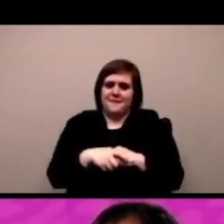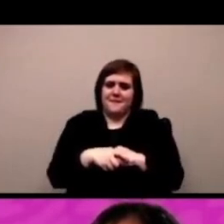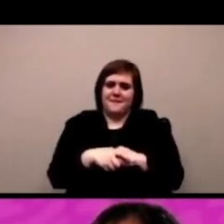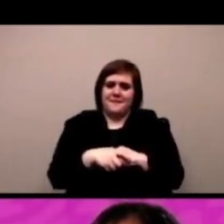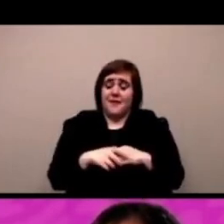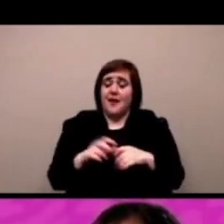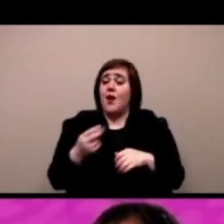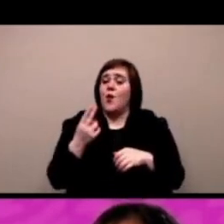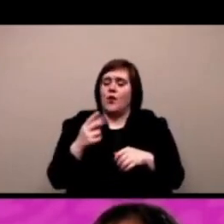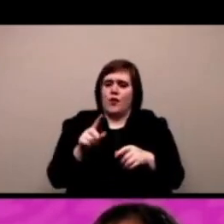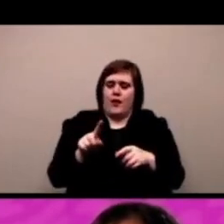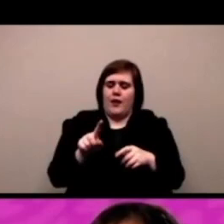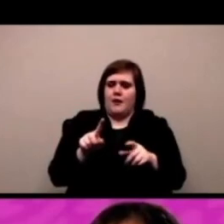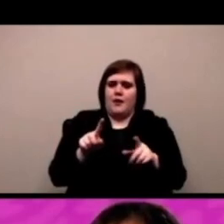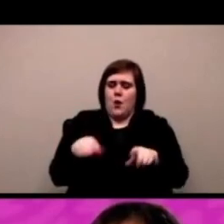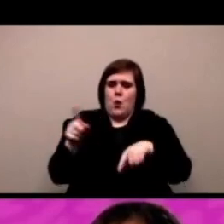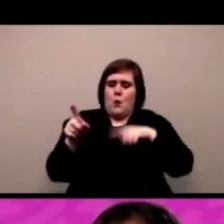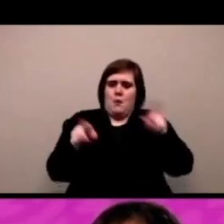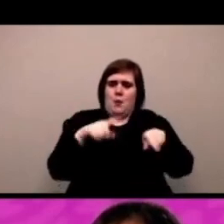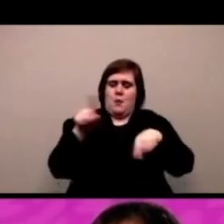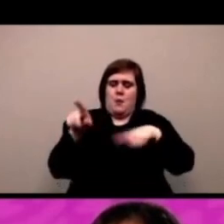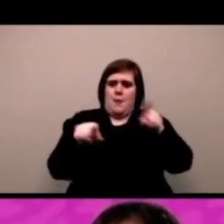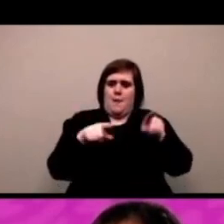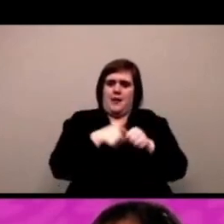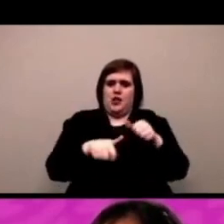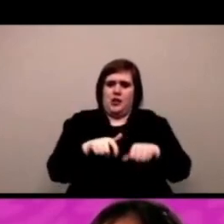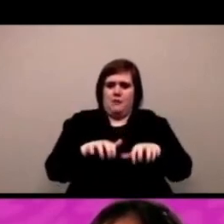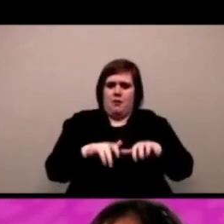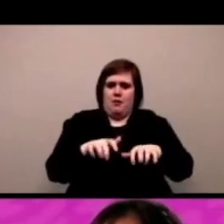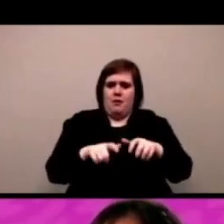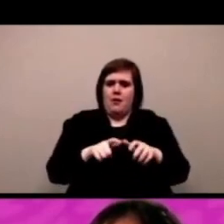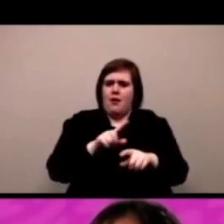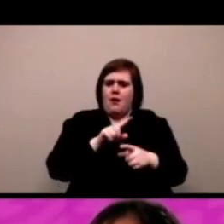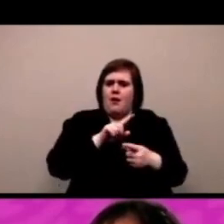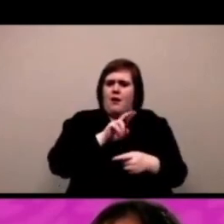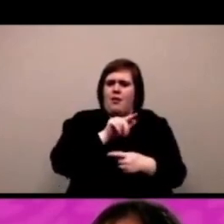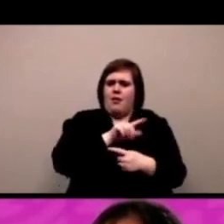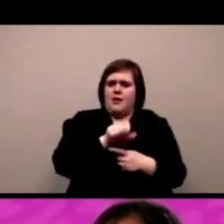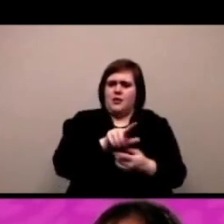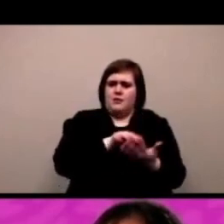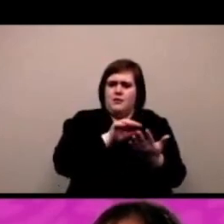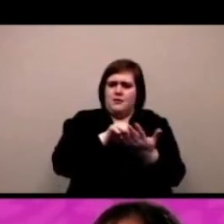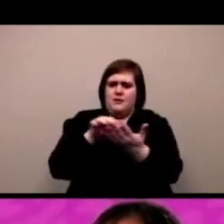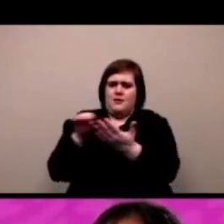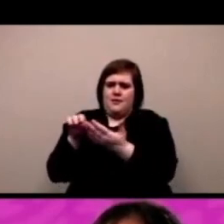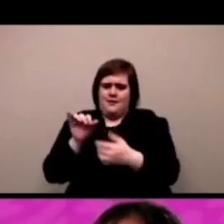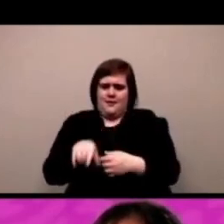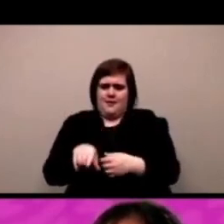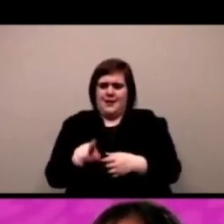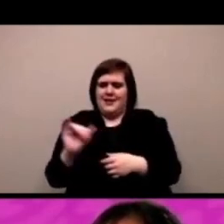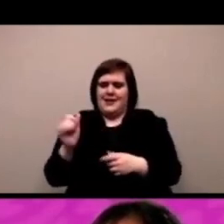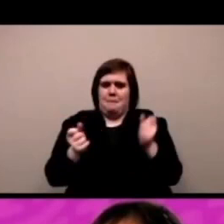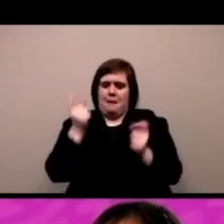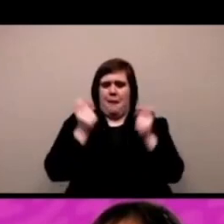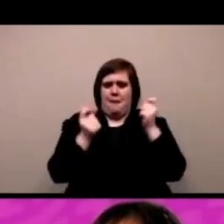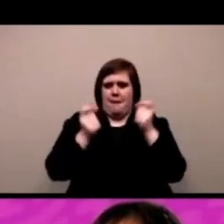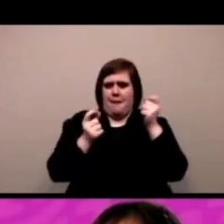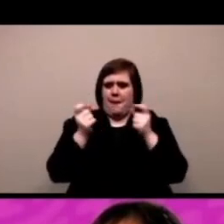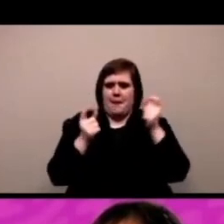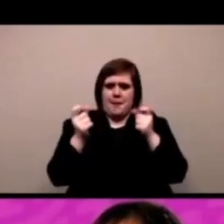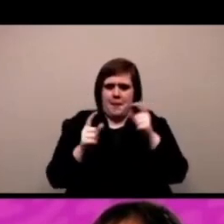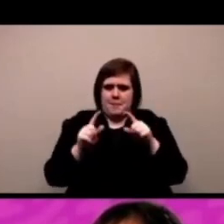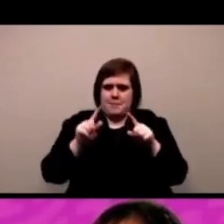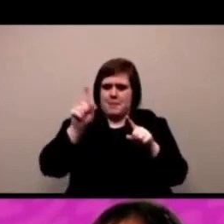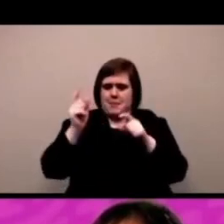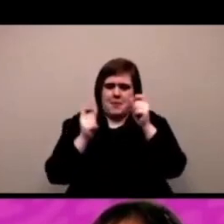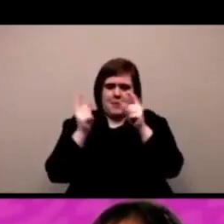Oh, they're kind of jumping each time you press the key. Plus you're getting more clones. Yeah. Whoa, it's like popcorn or something. They're